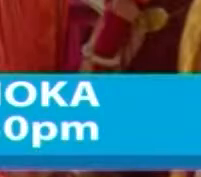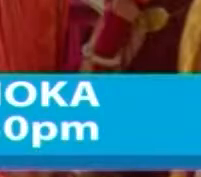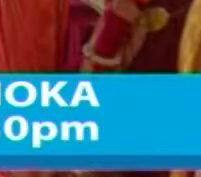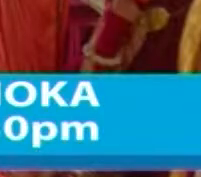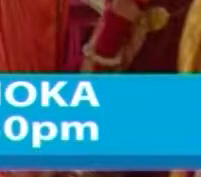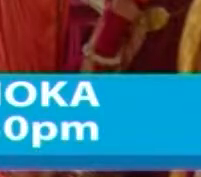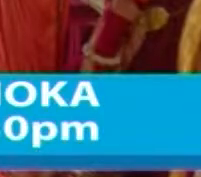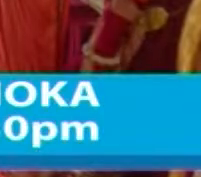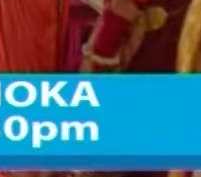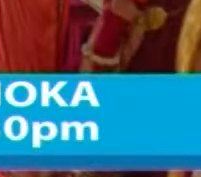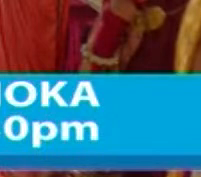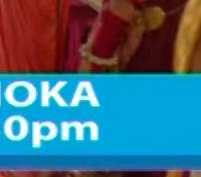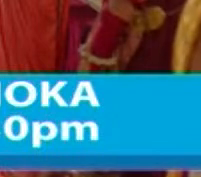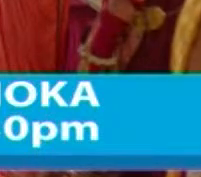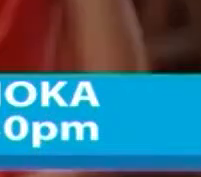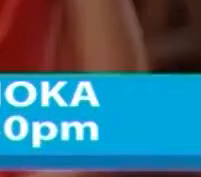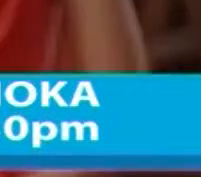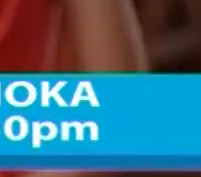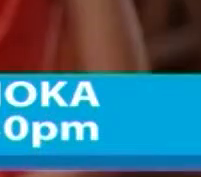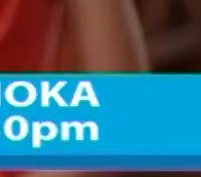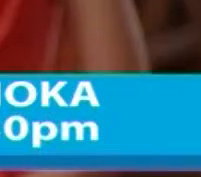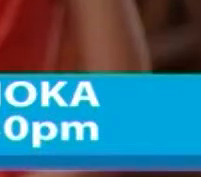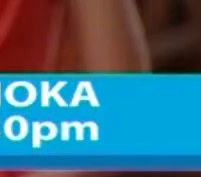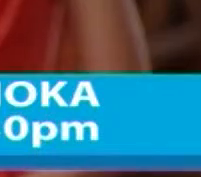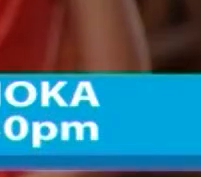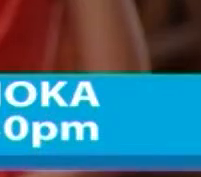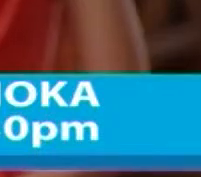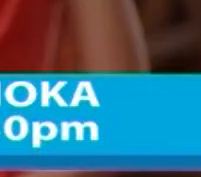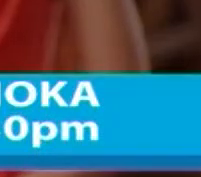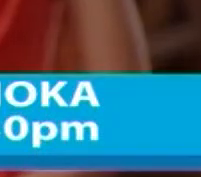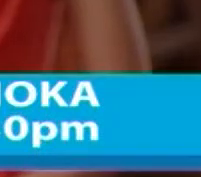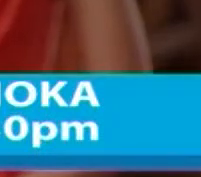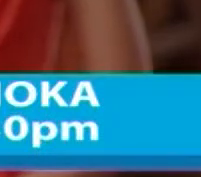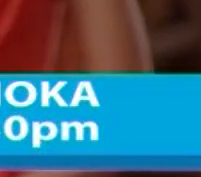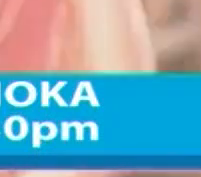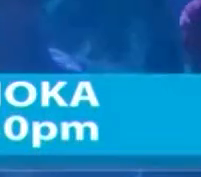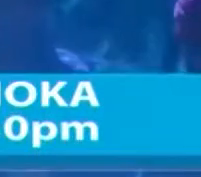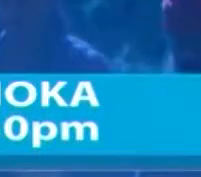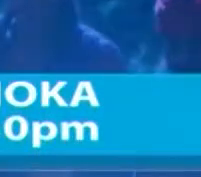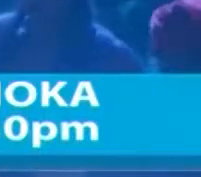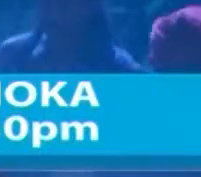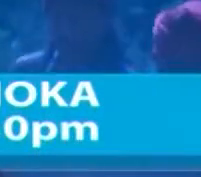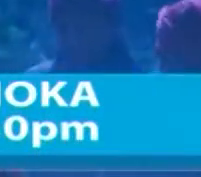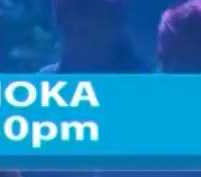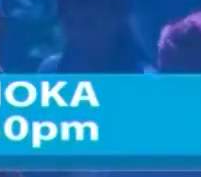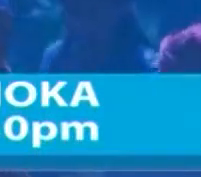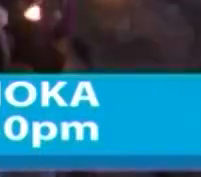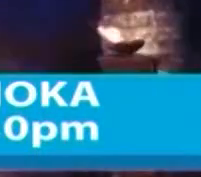down. I will go to any extent to protect my motherland. I will not hesitate and step back.